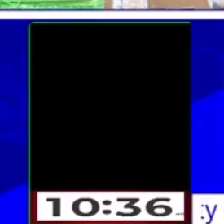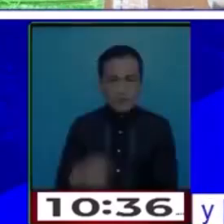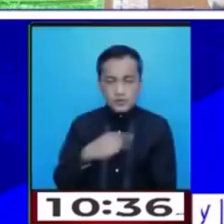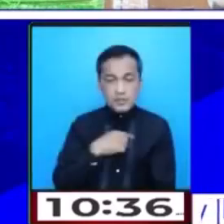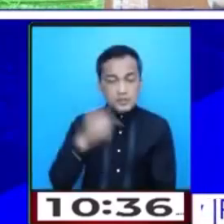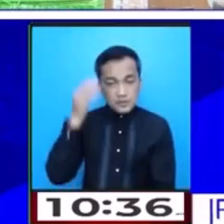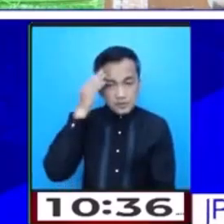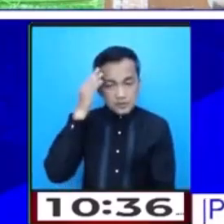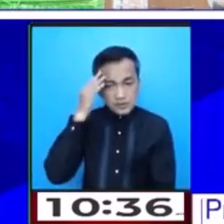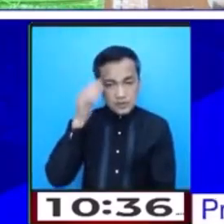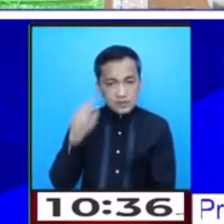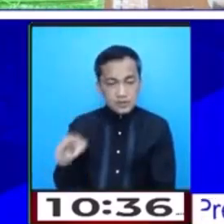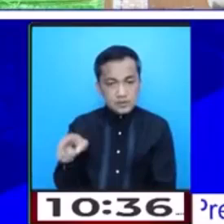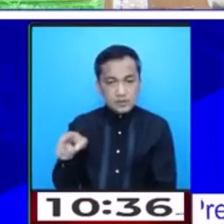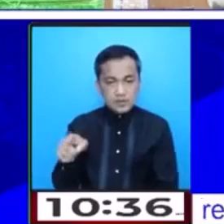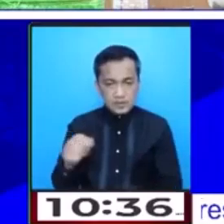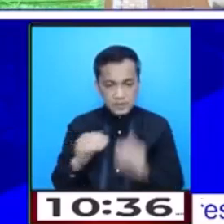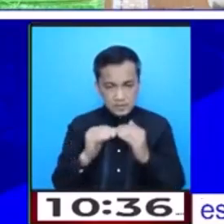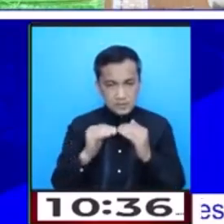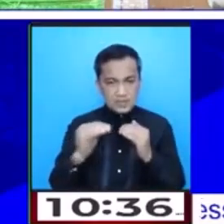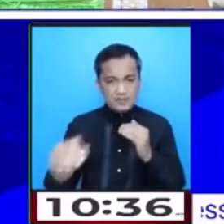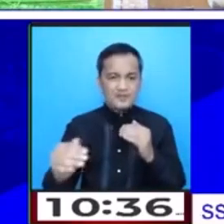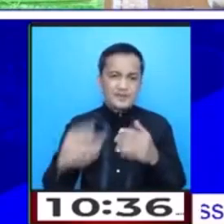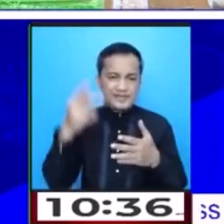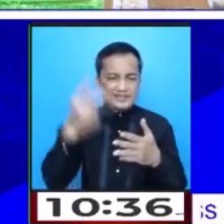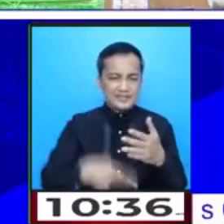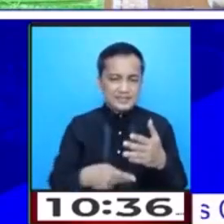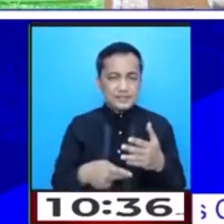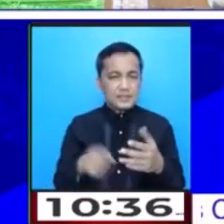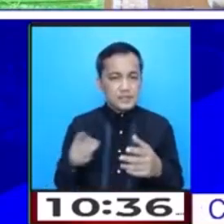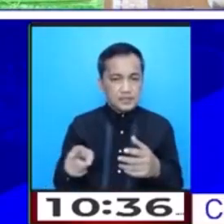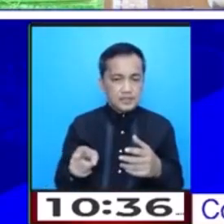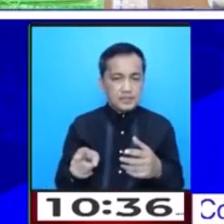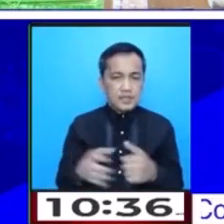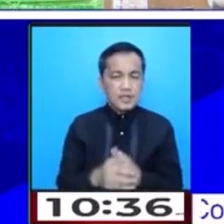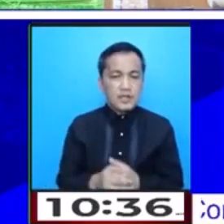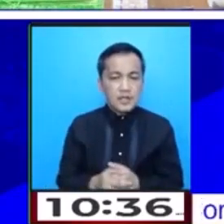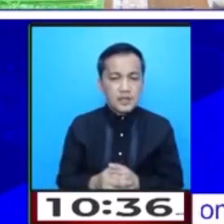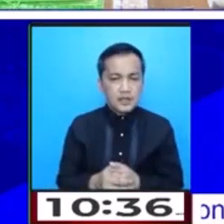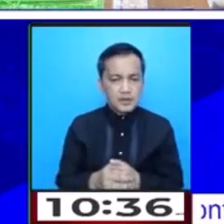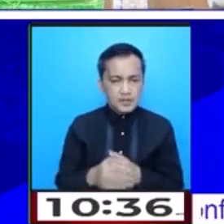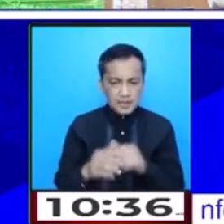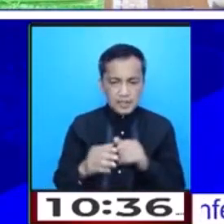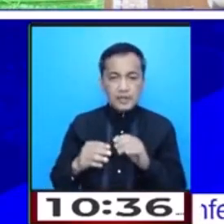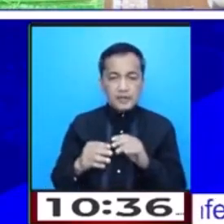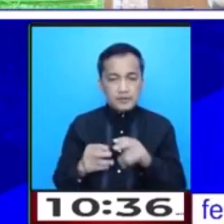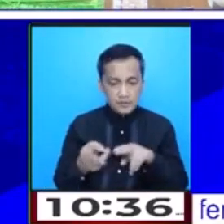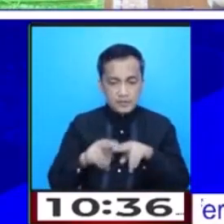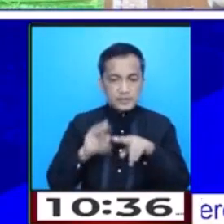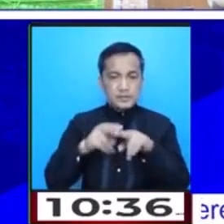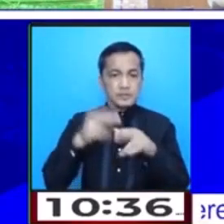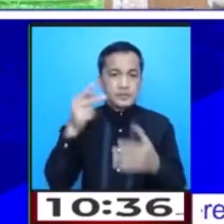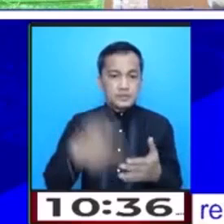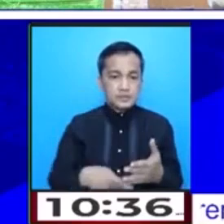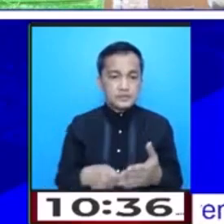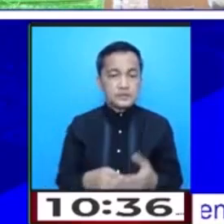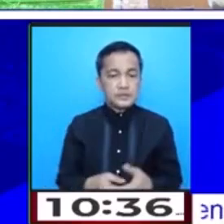it's stable prices, not rising prices,